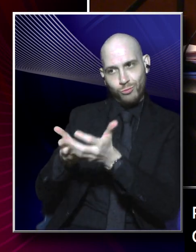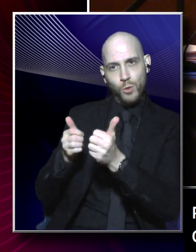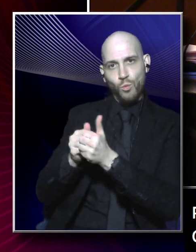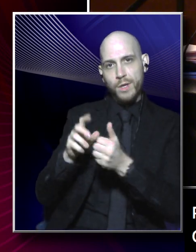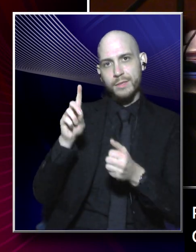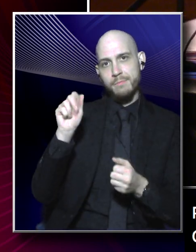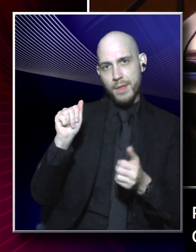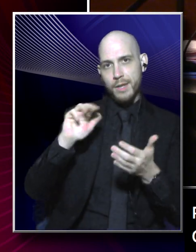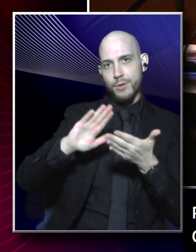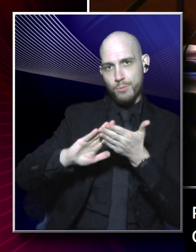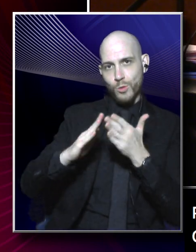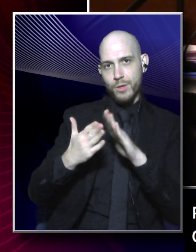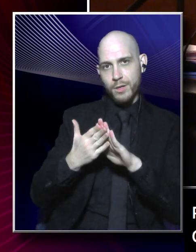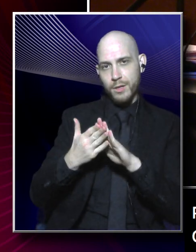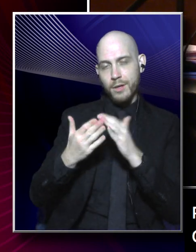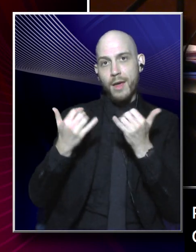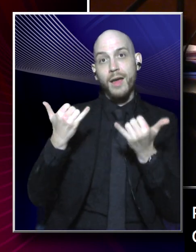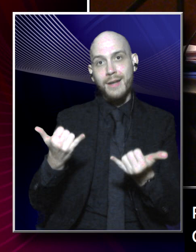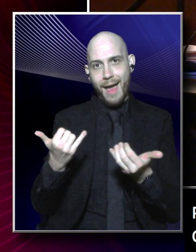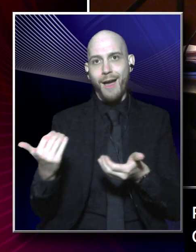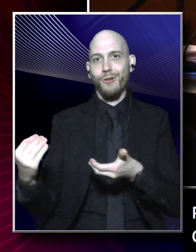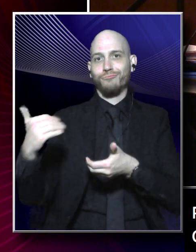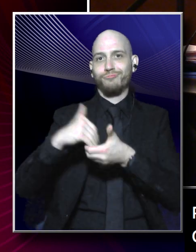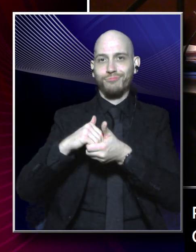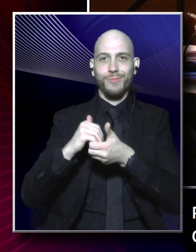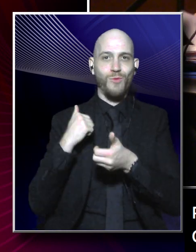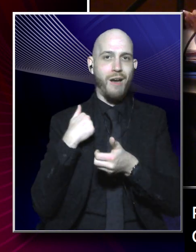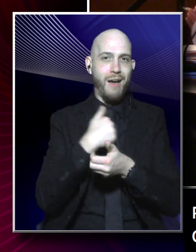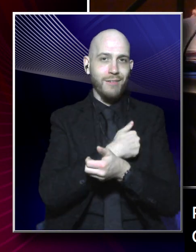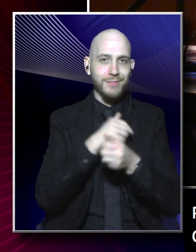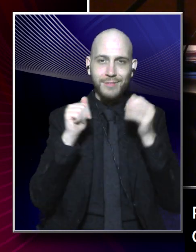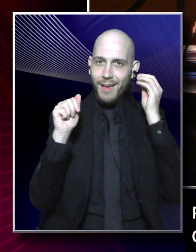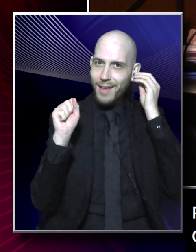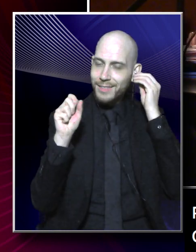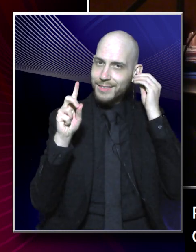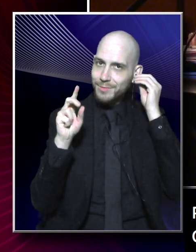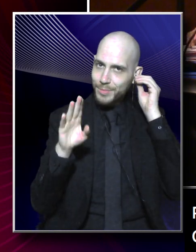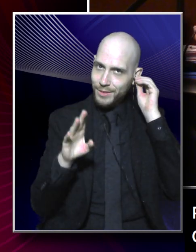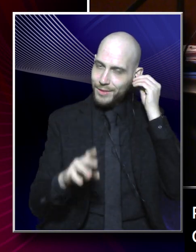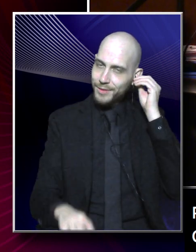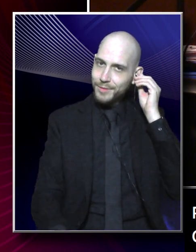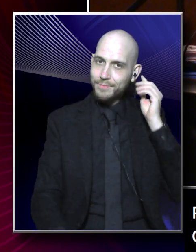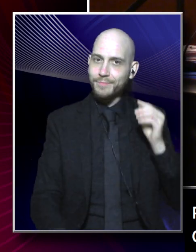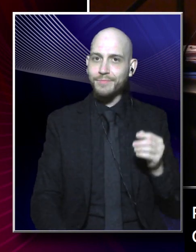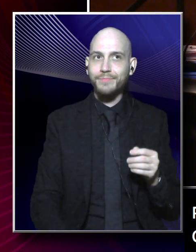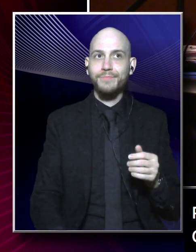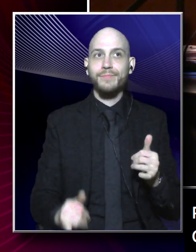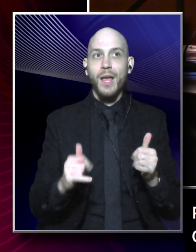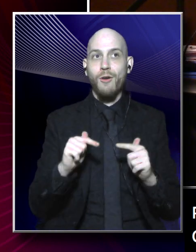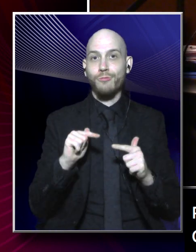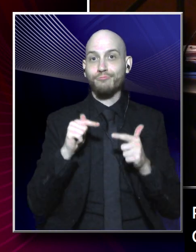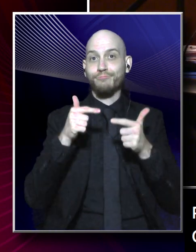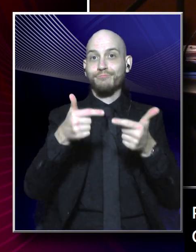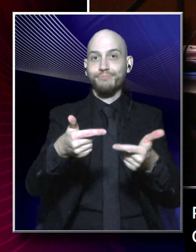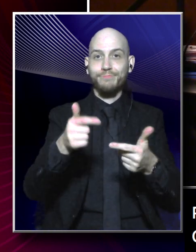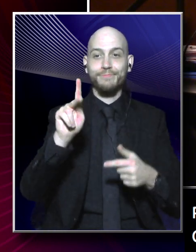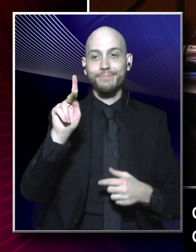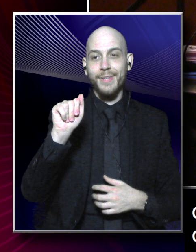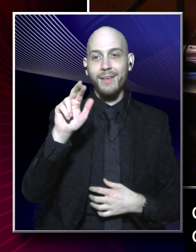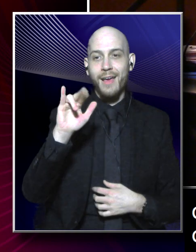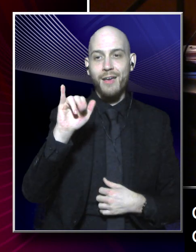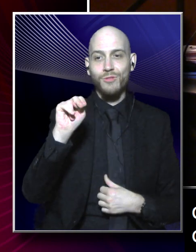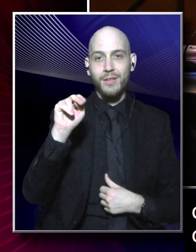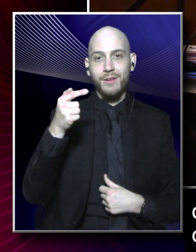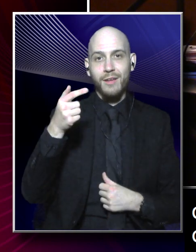including now with us, with ASDB. So I'm going to go ahead and turn this over to Ms. Grandin